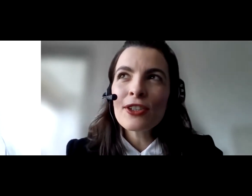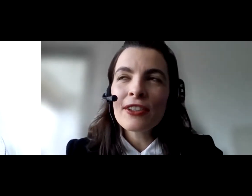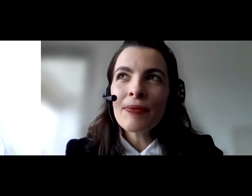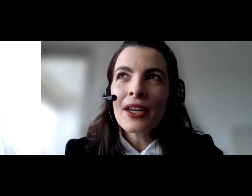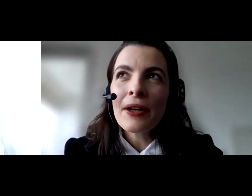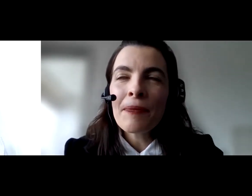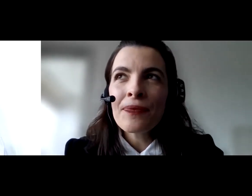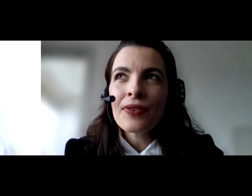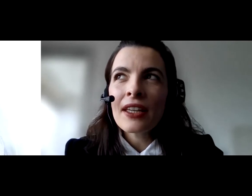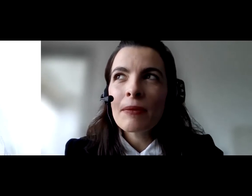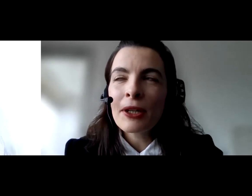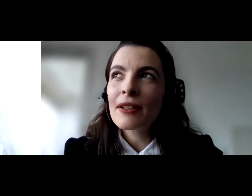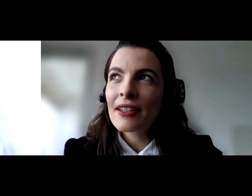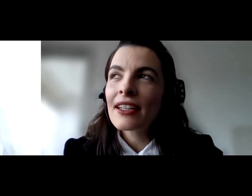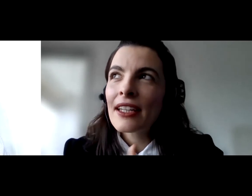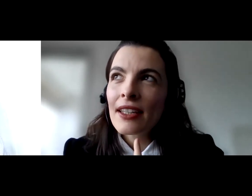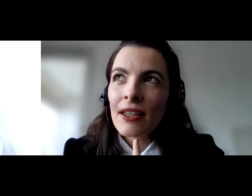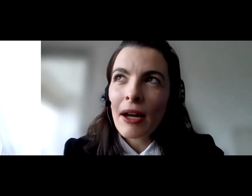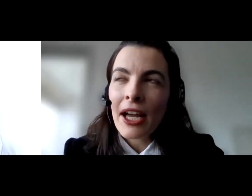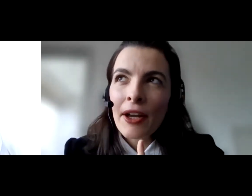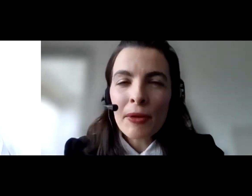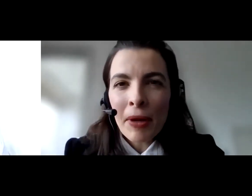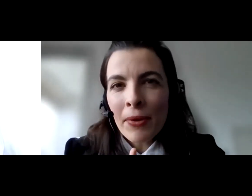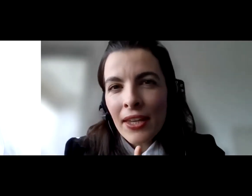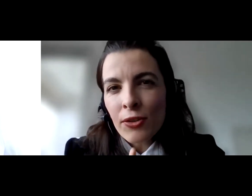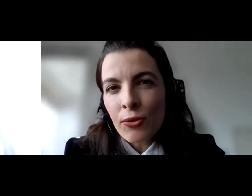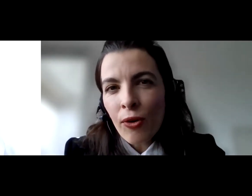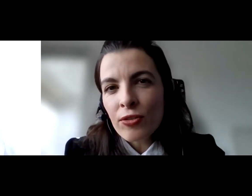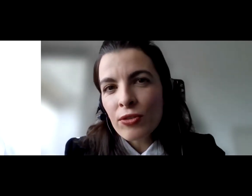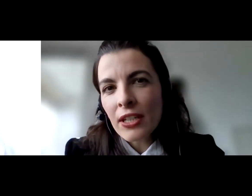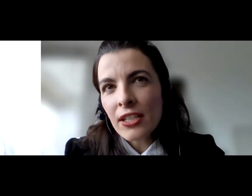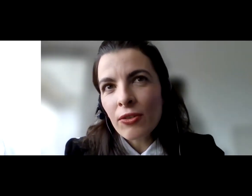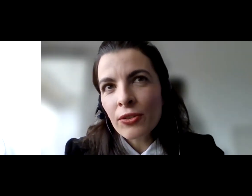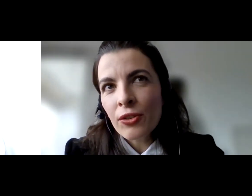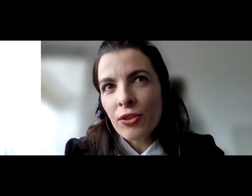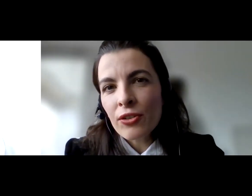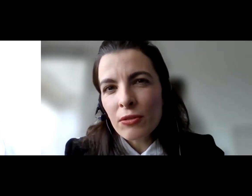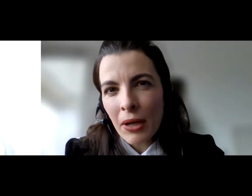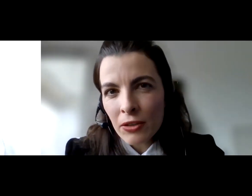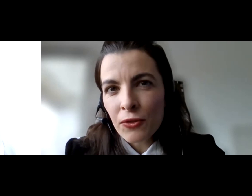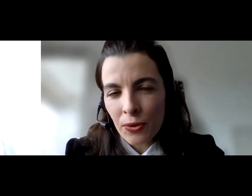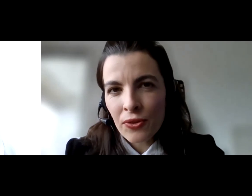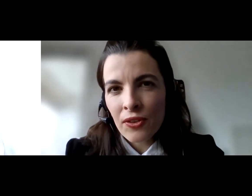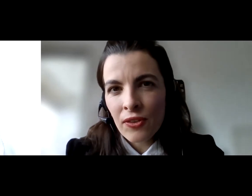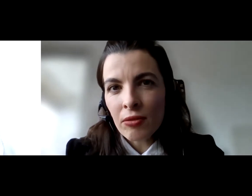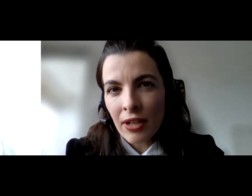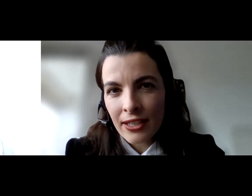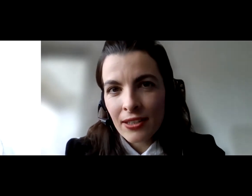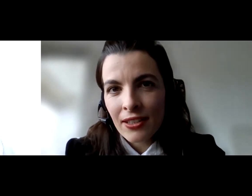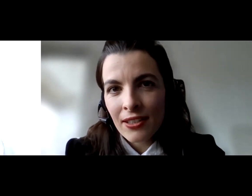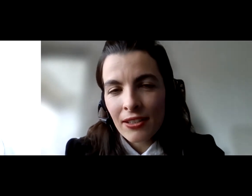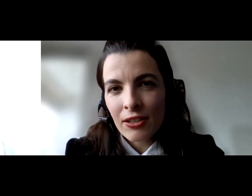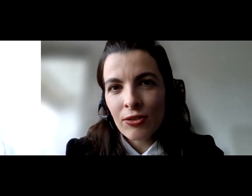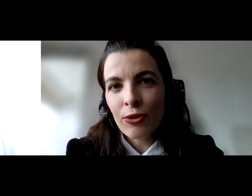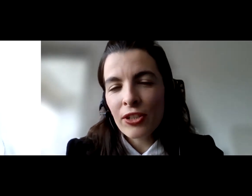more question, but I remember that you also studied on your smartphones. Is that